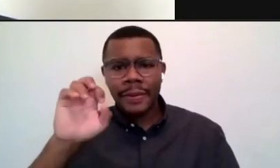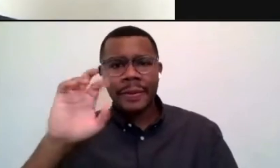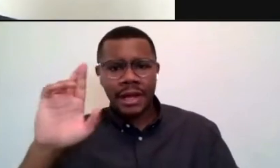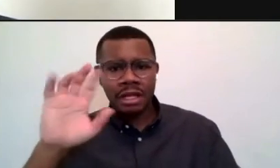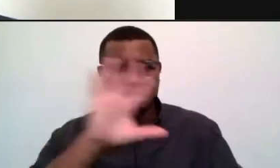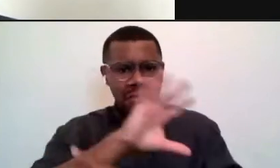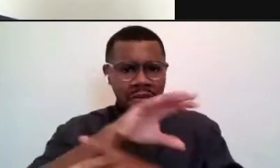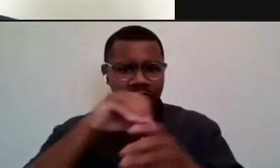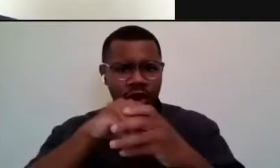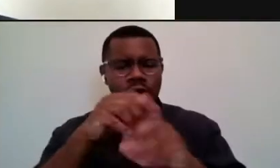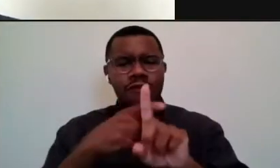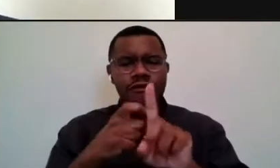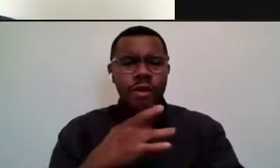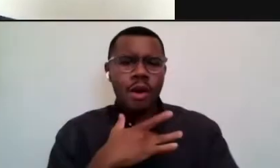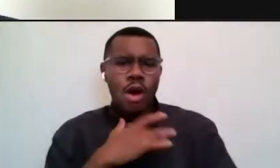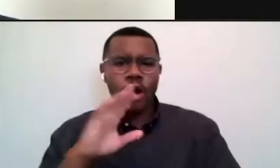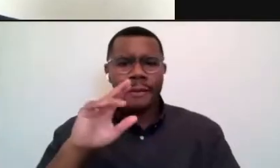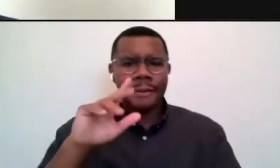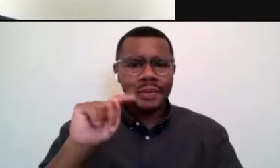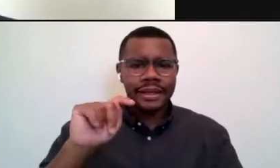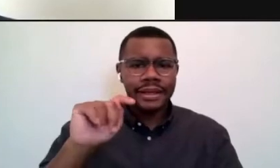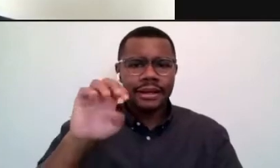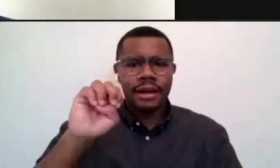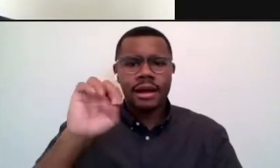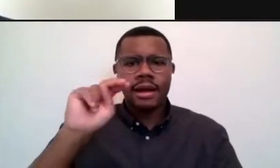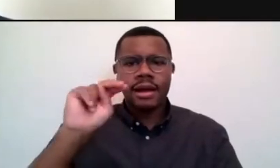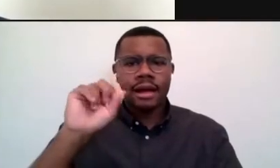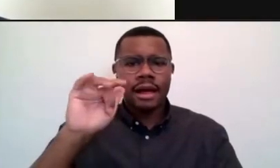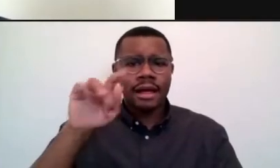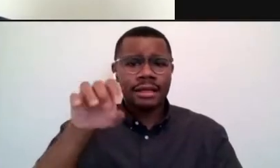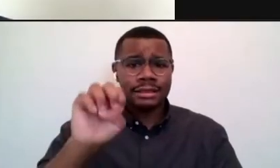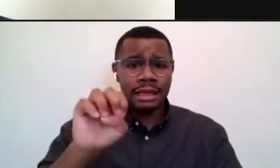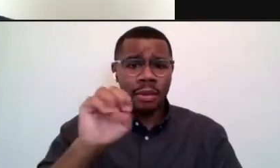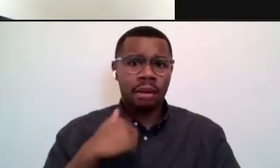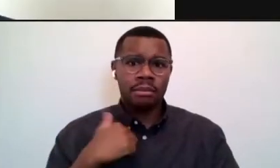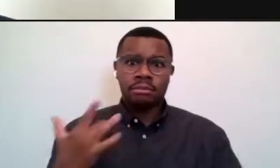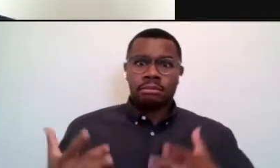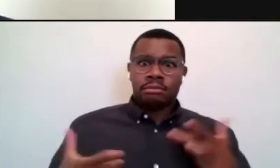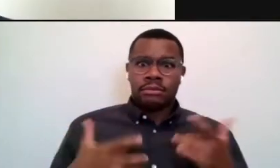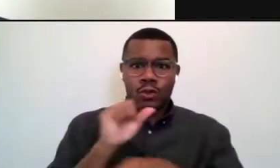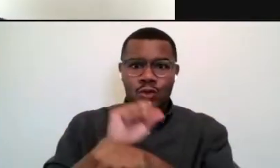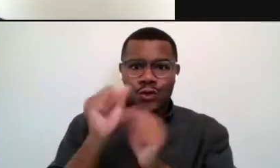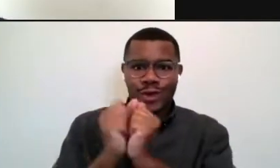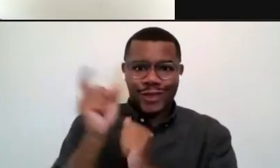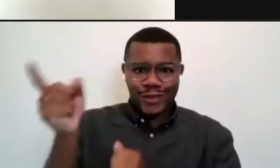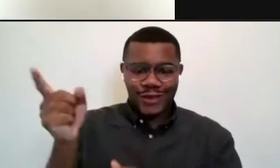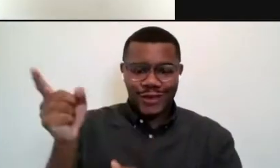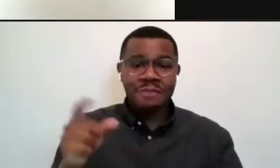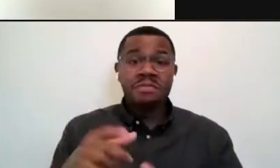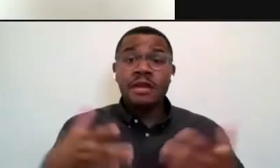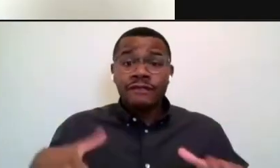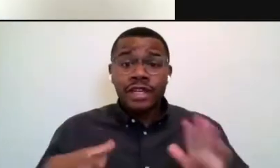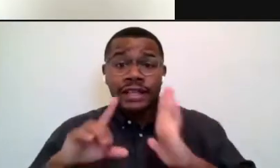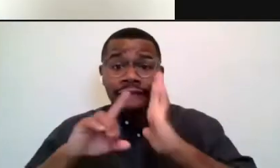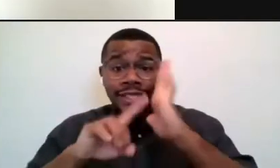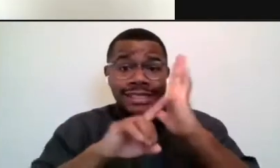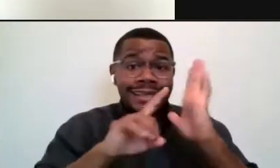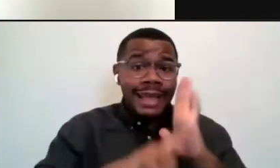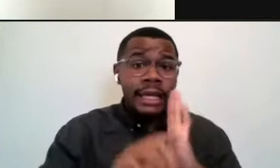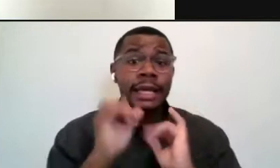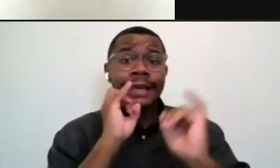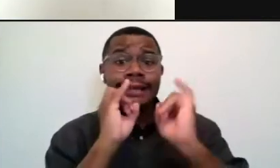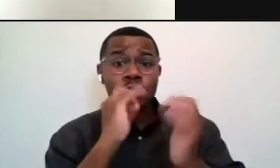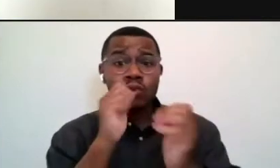Ensemble, and I'm really excited to work with you on it. We've done some investigations, some interviews with folks. Mm-hmm. I'm